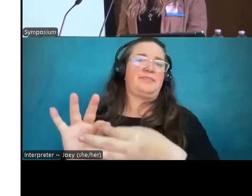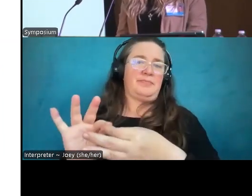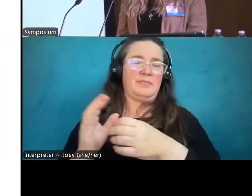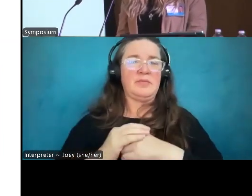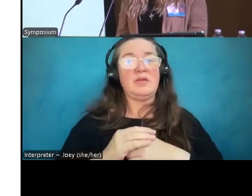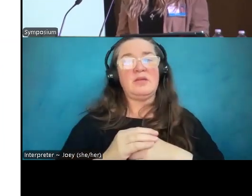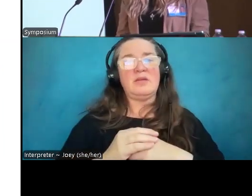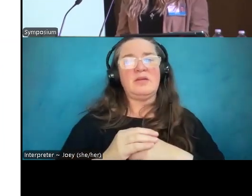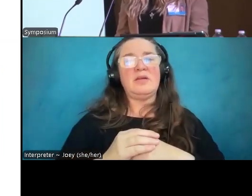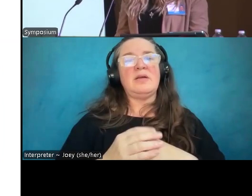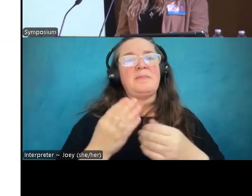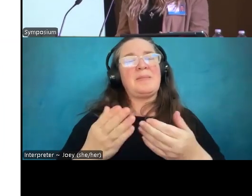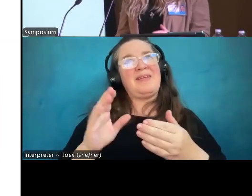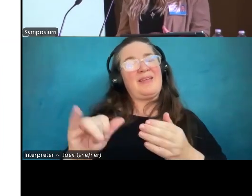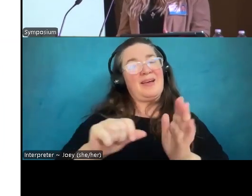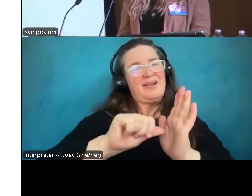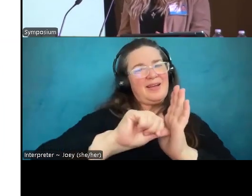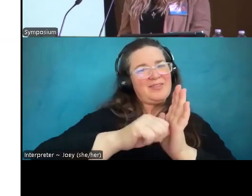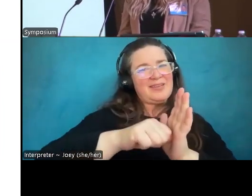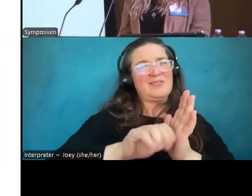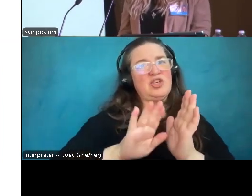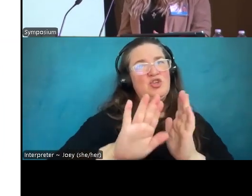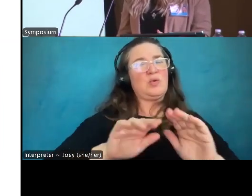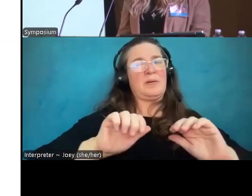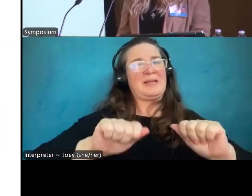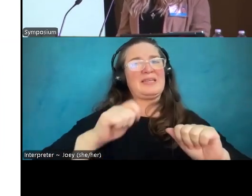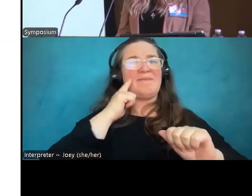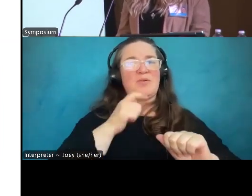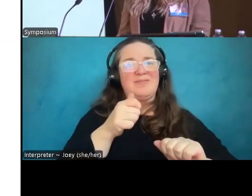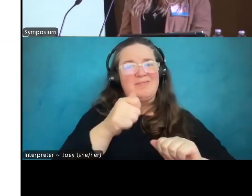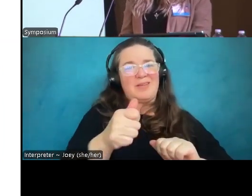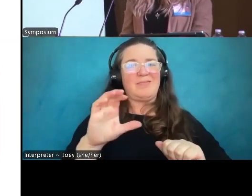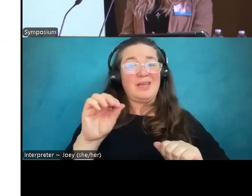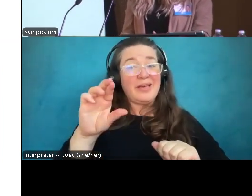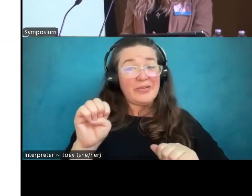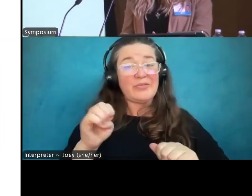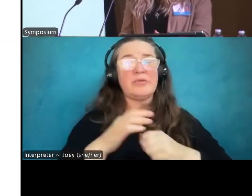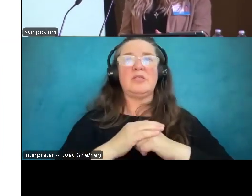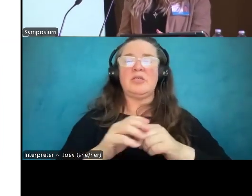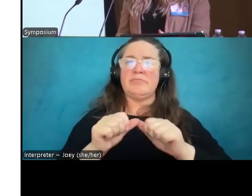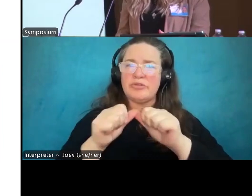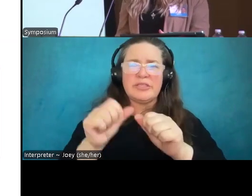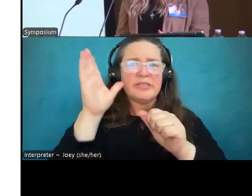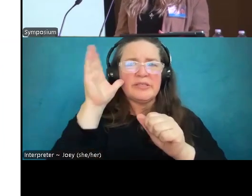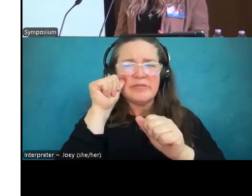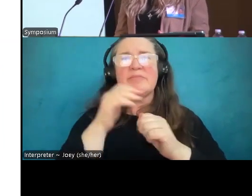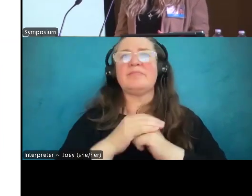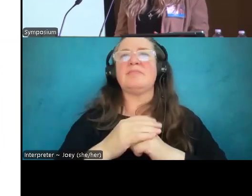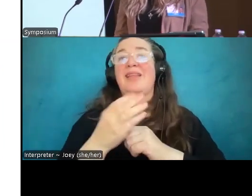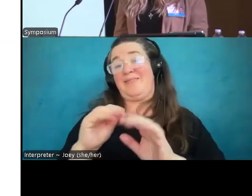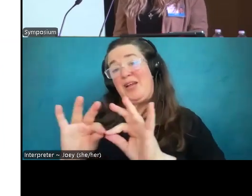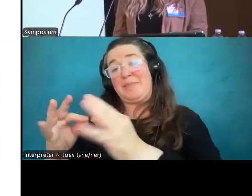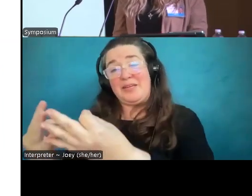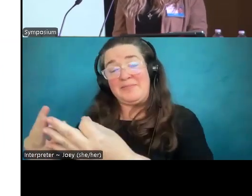of family. And so finding the themes that emerge from these moments helps you to begin to construct a story